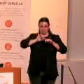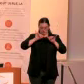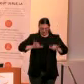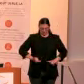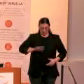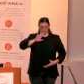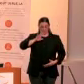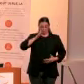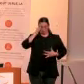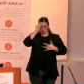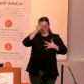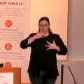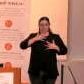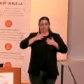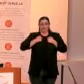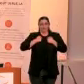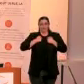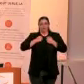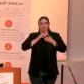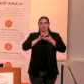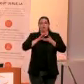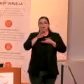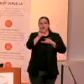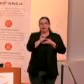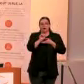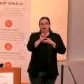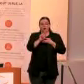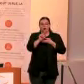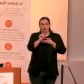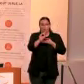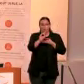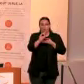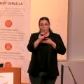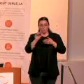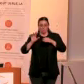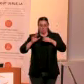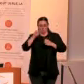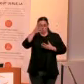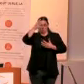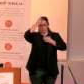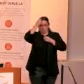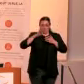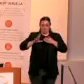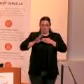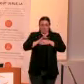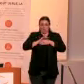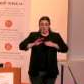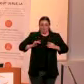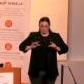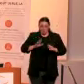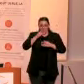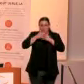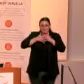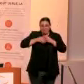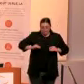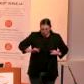and causes the formation of autoantibodies. And these autoantibodies then percolate through the